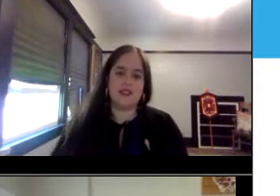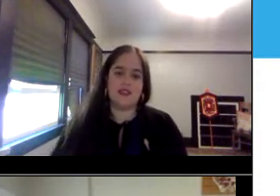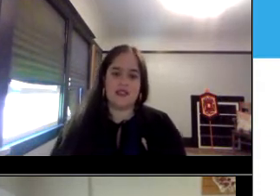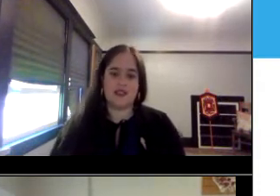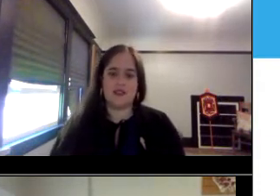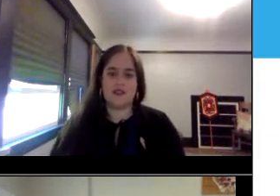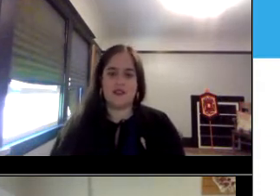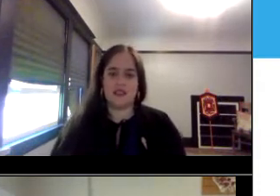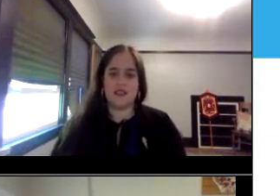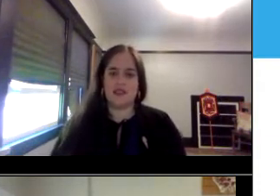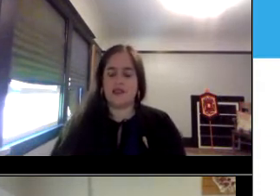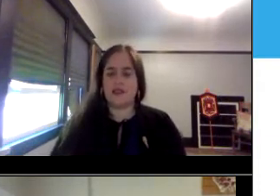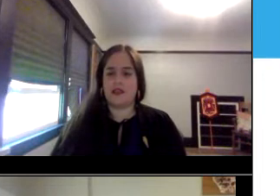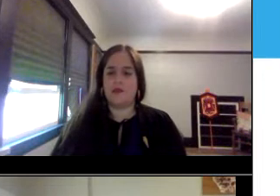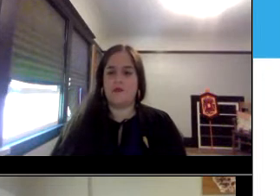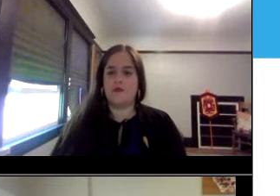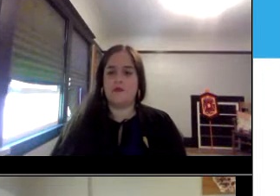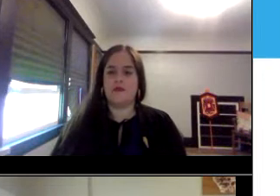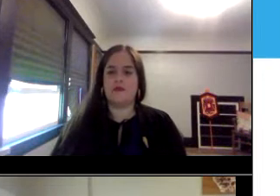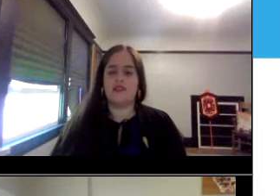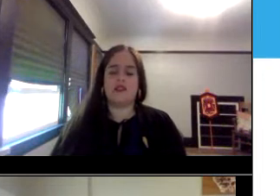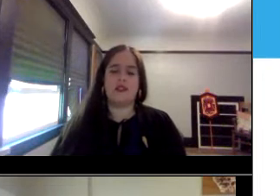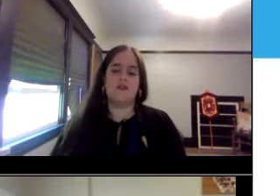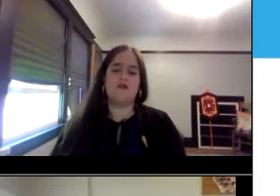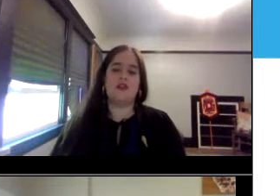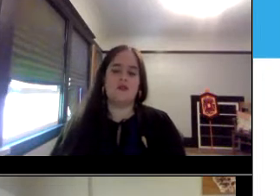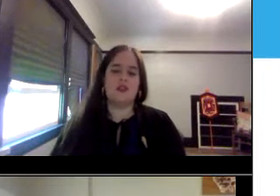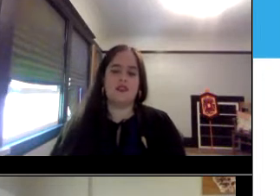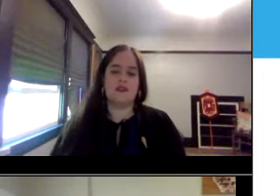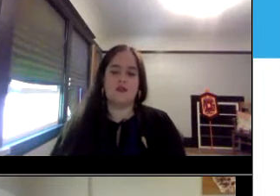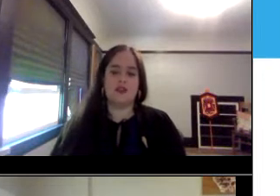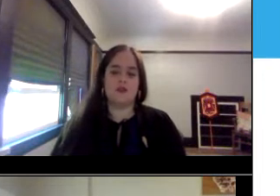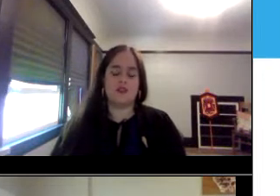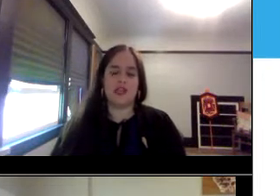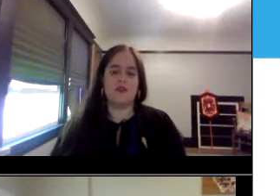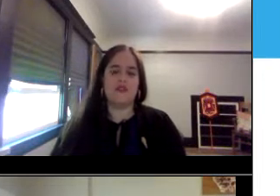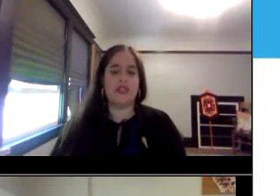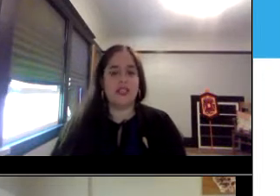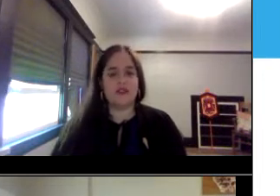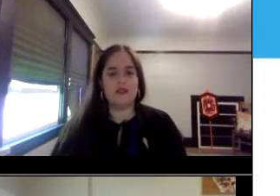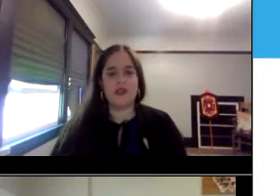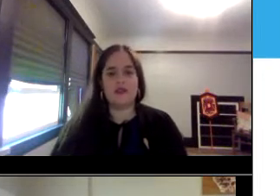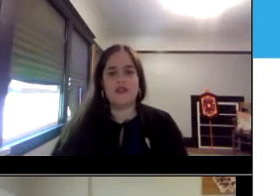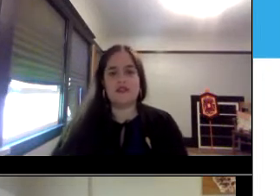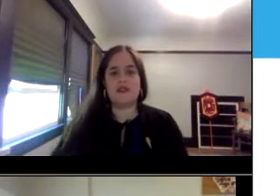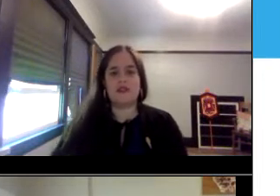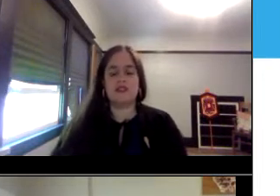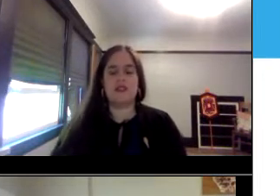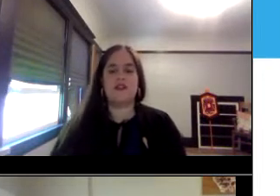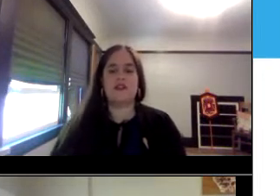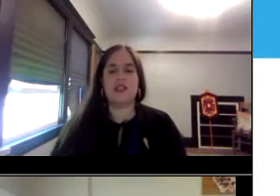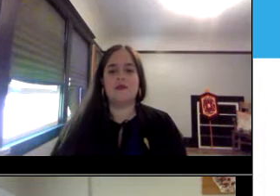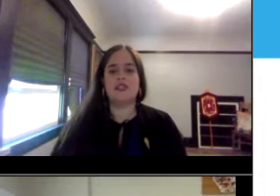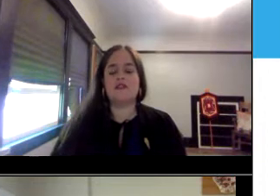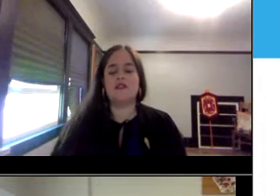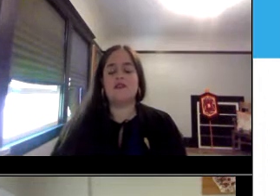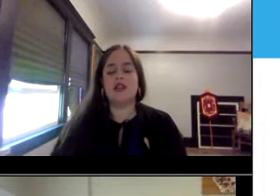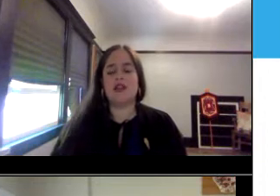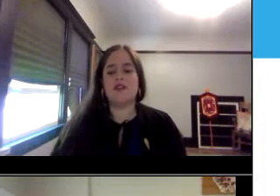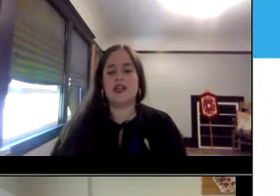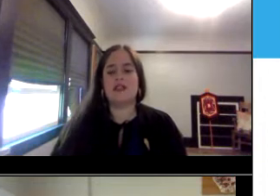these listening sessions. I think that's kind of one of the reasons we're trying to be very careful about this. It did take a long time